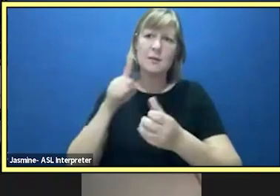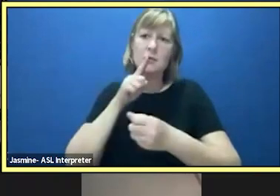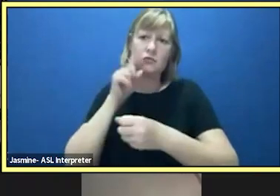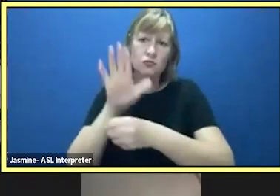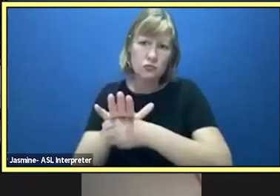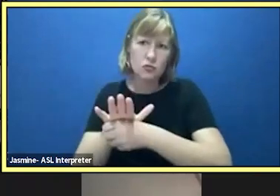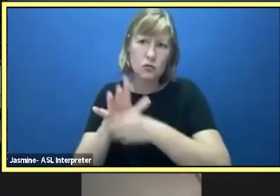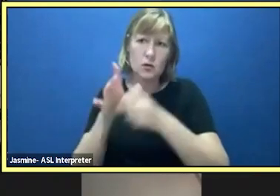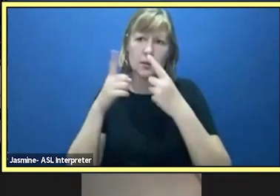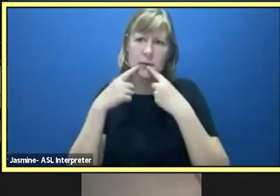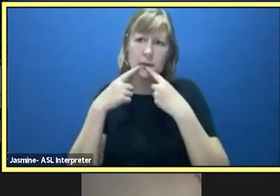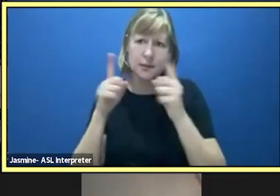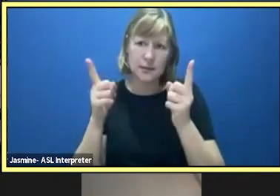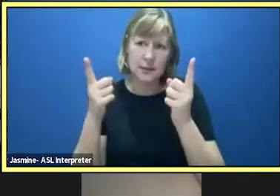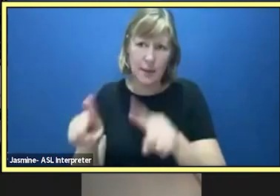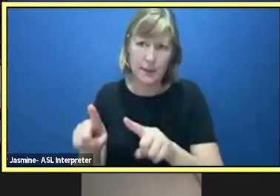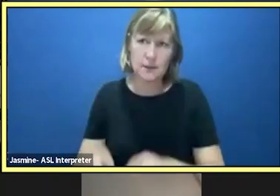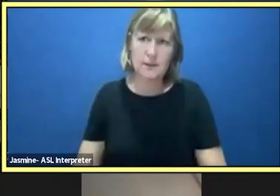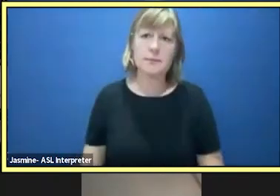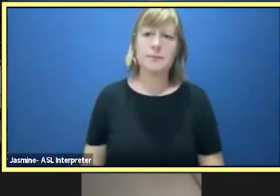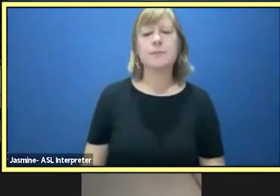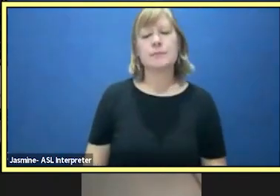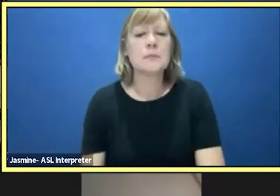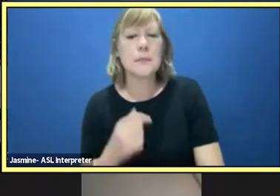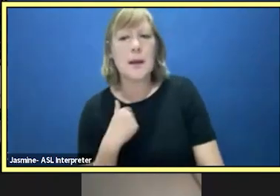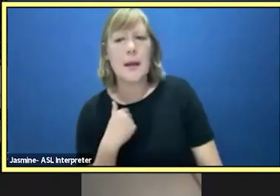I think if I could jump in here too, is